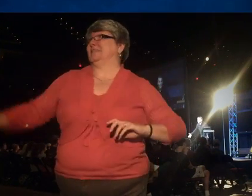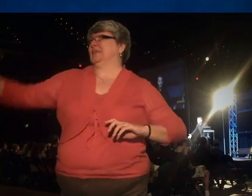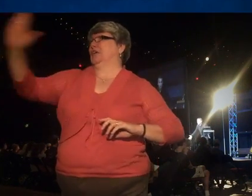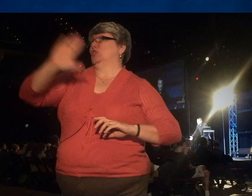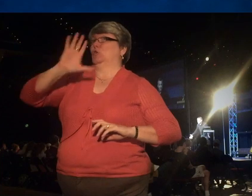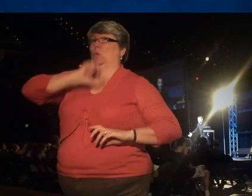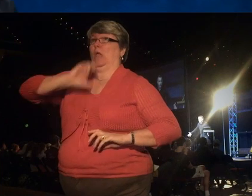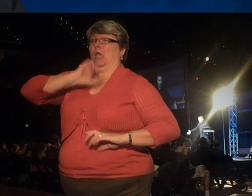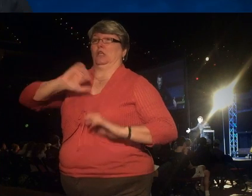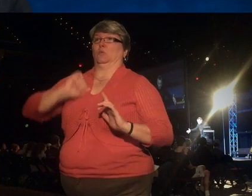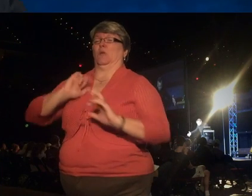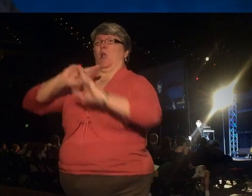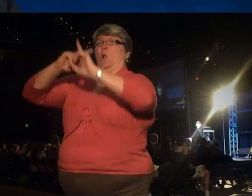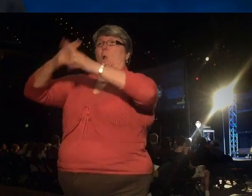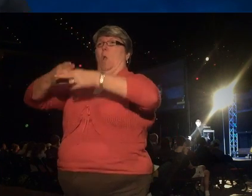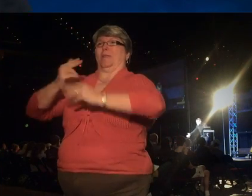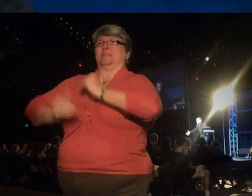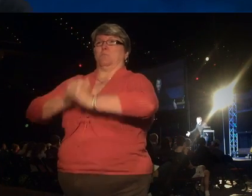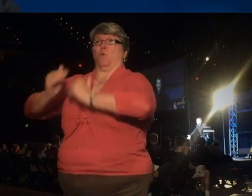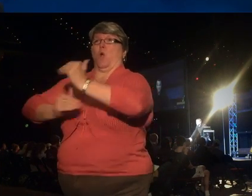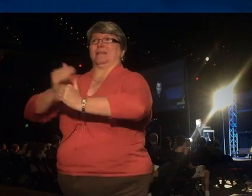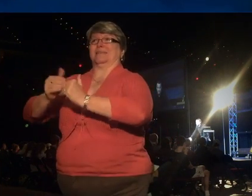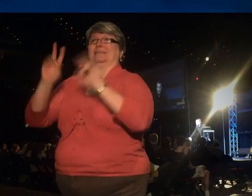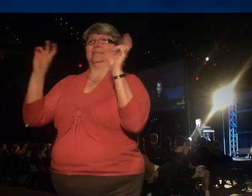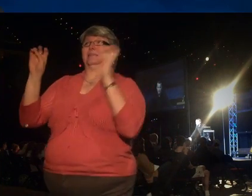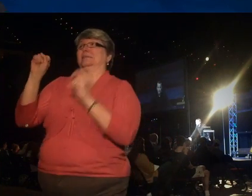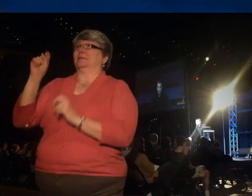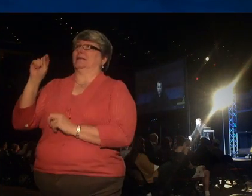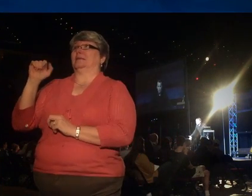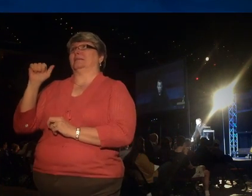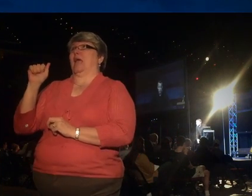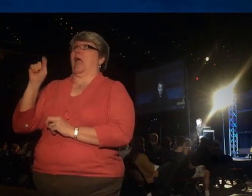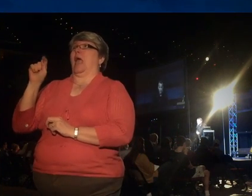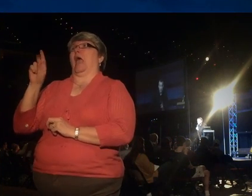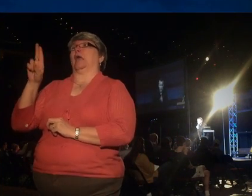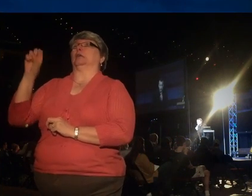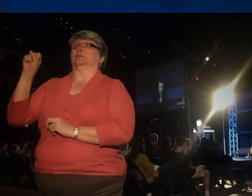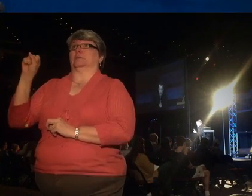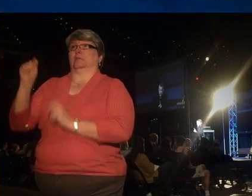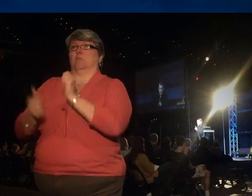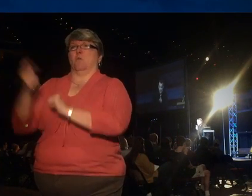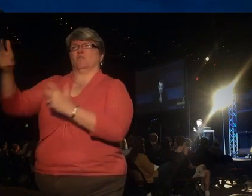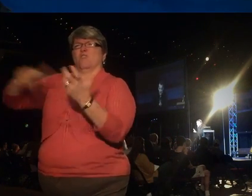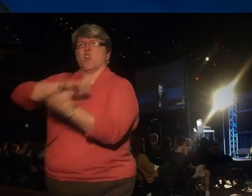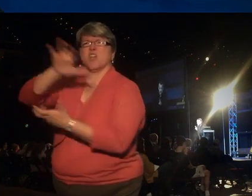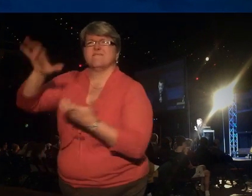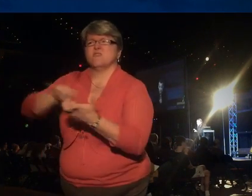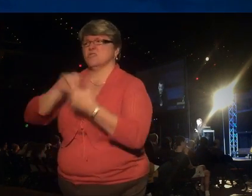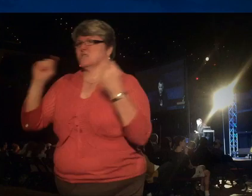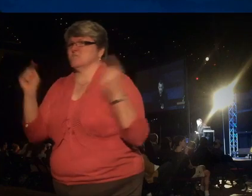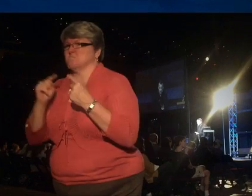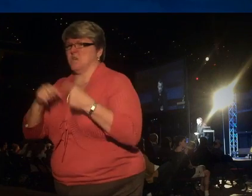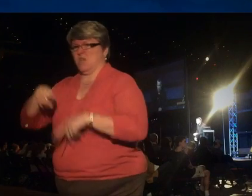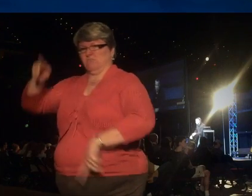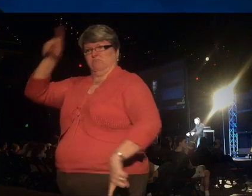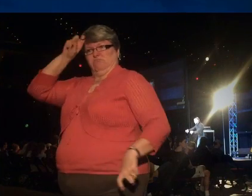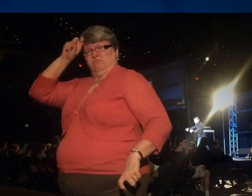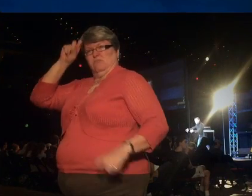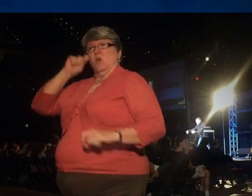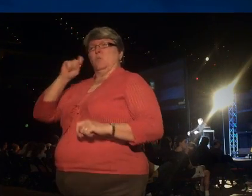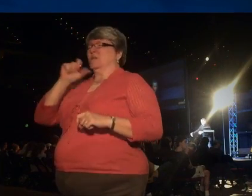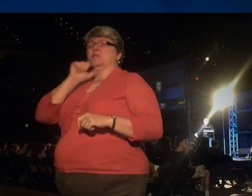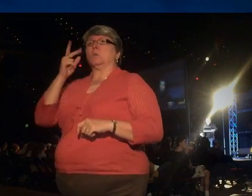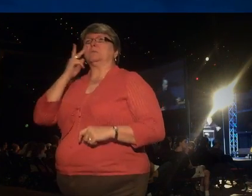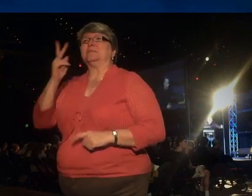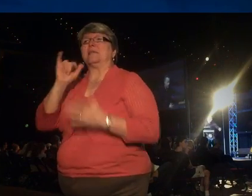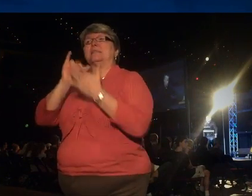your generation is when we start to call this process a status. Most of your confusion and pain and questions come